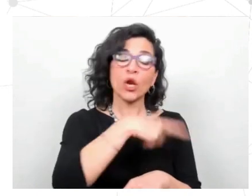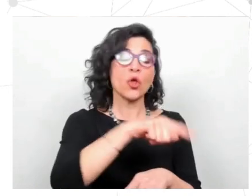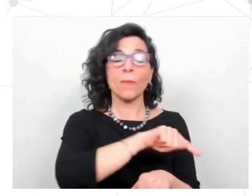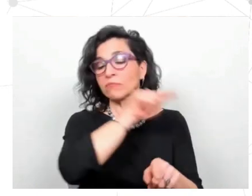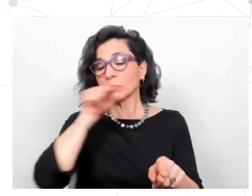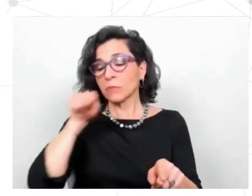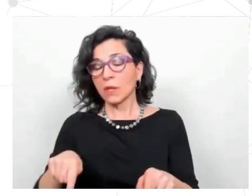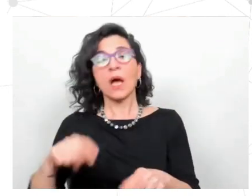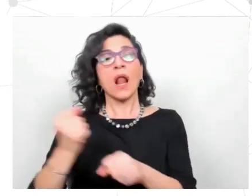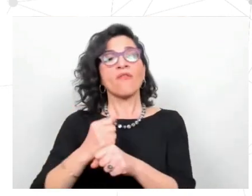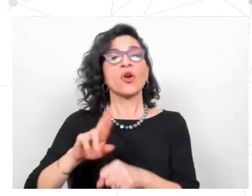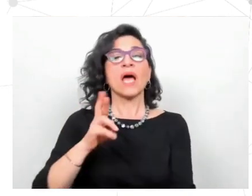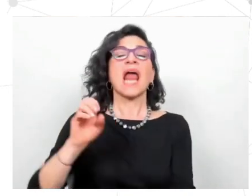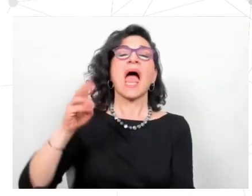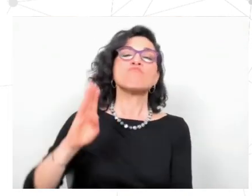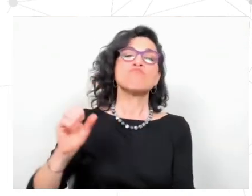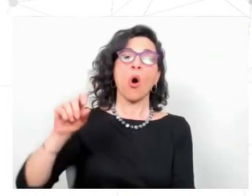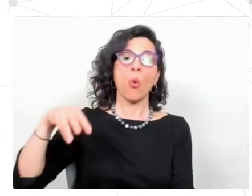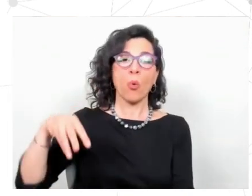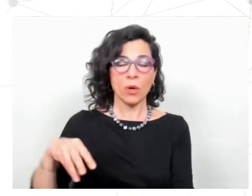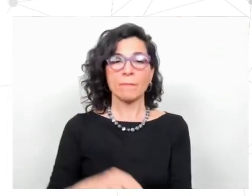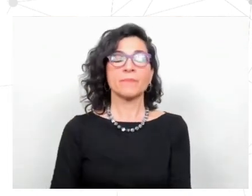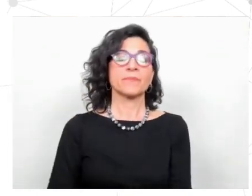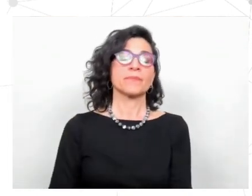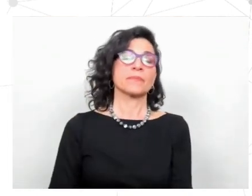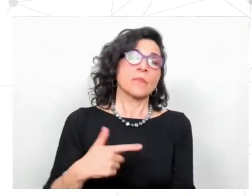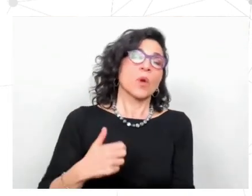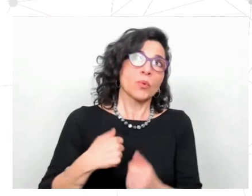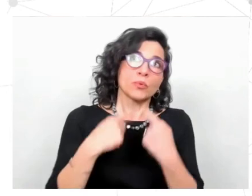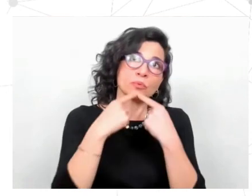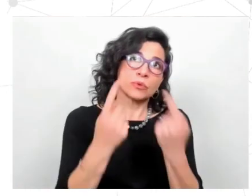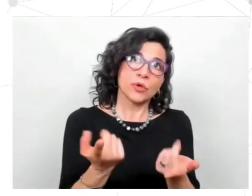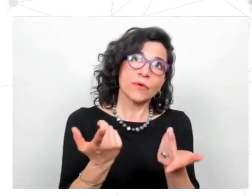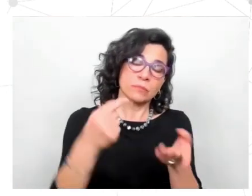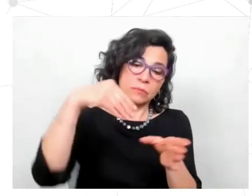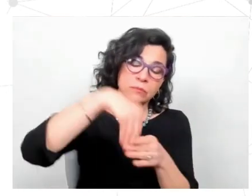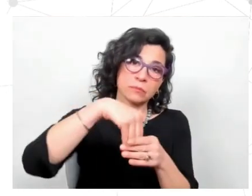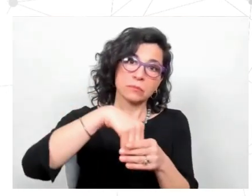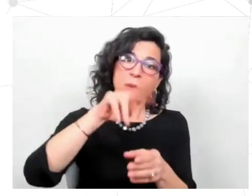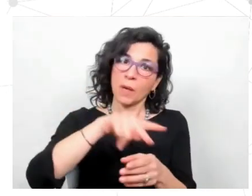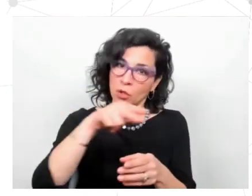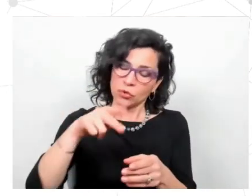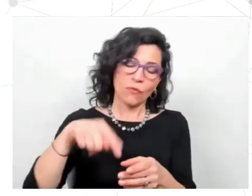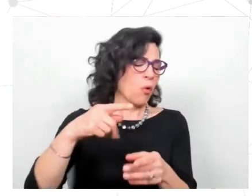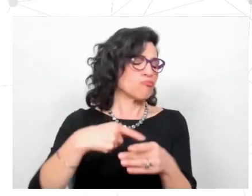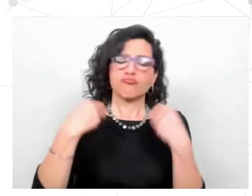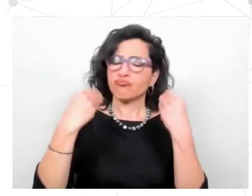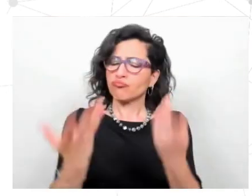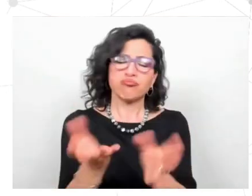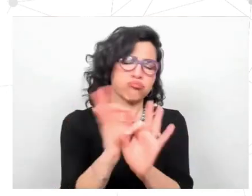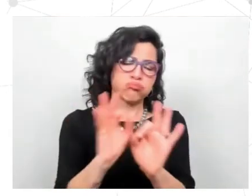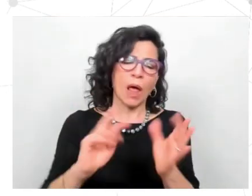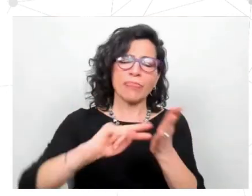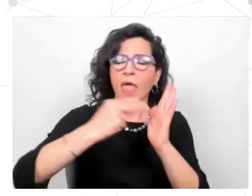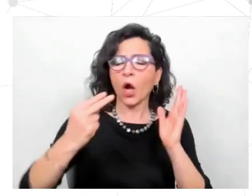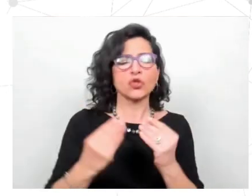a Redmond. Quello che posso dire è che sì, chiaramente Microsoft mette a disposizione tutta la tecnologia accessibile